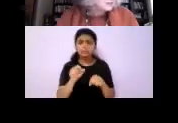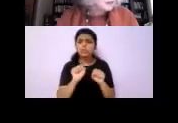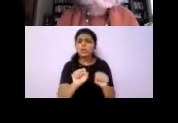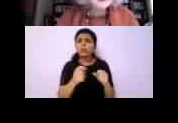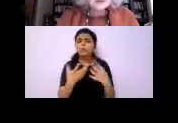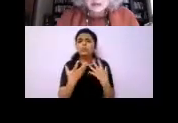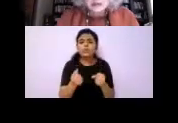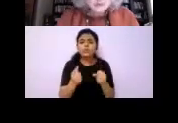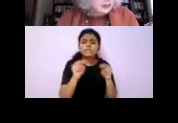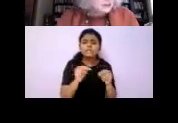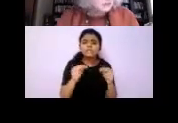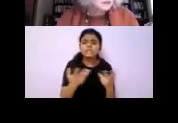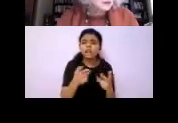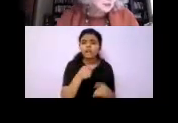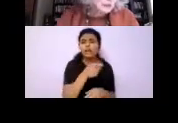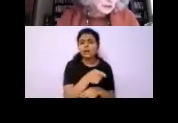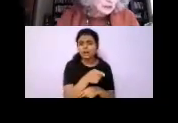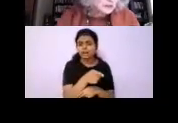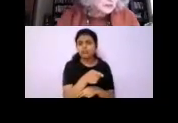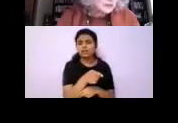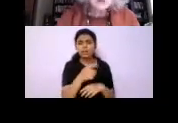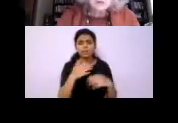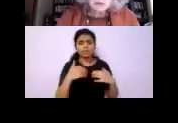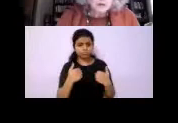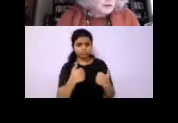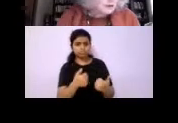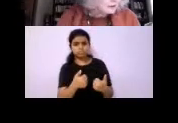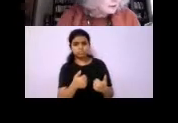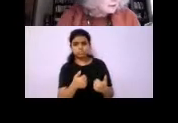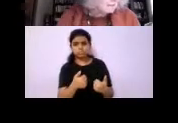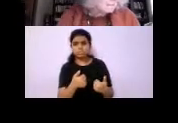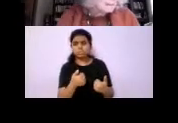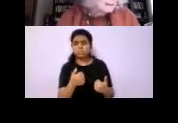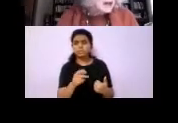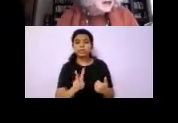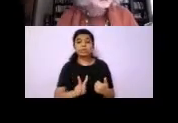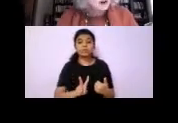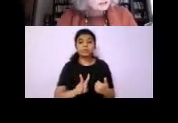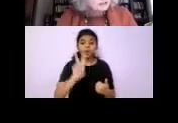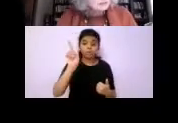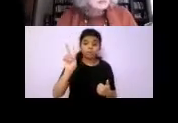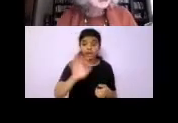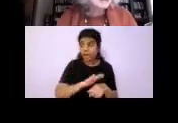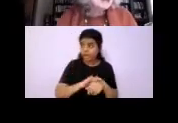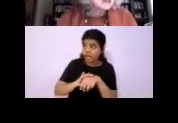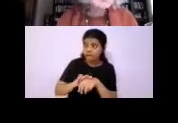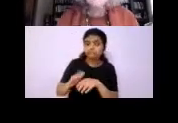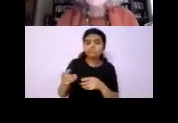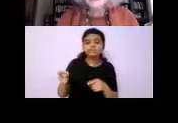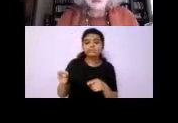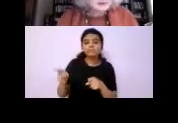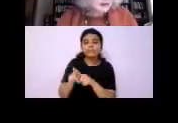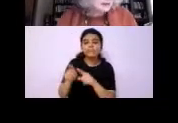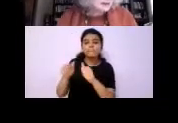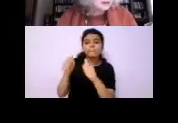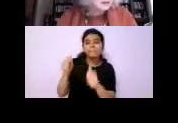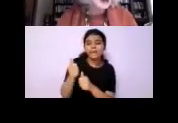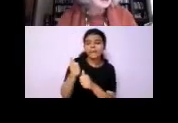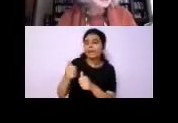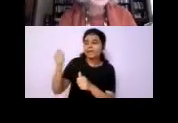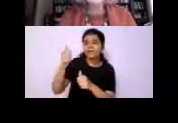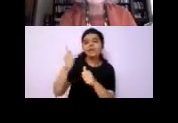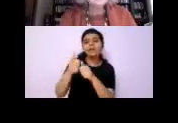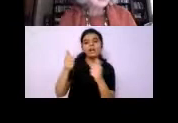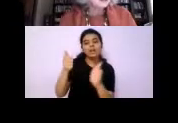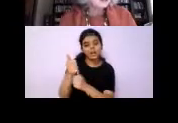another, putting aside one's own needs for someone more vulnerable, and often becoming intimate with the body and